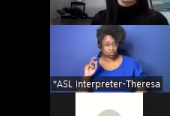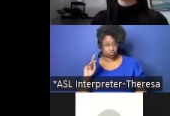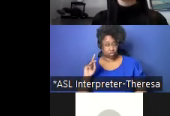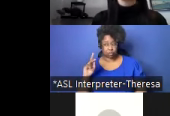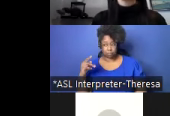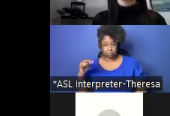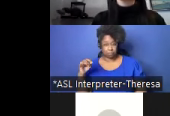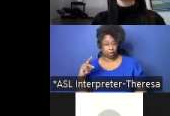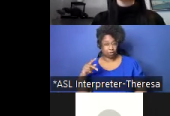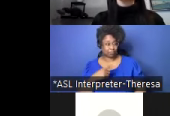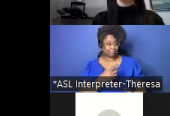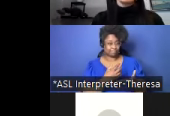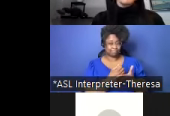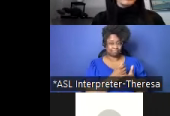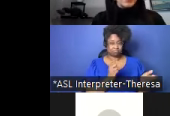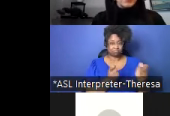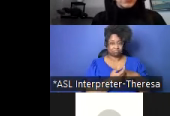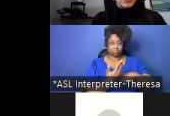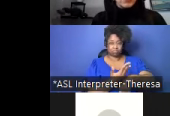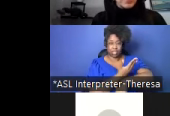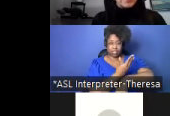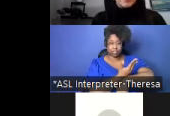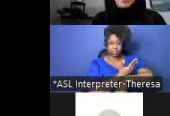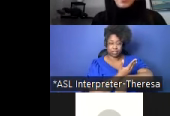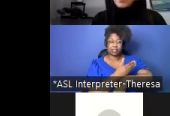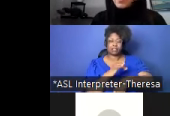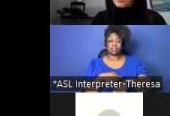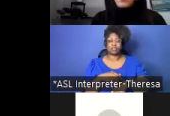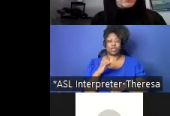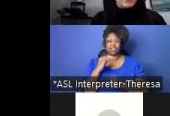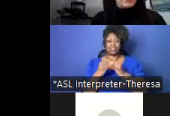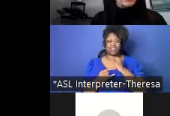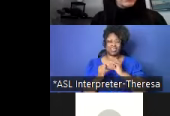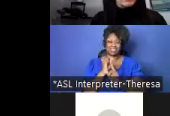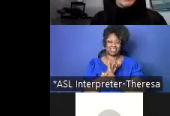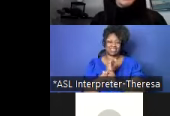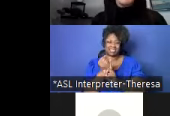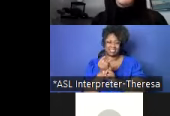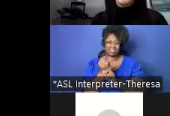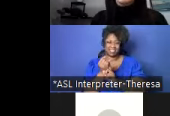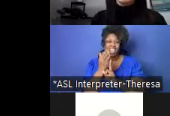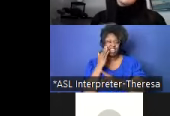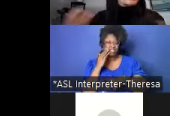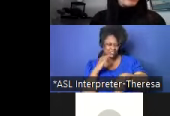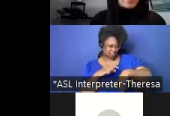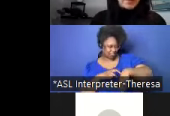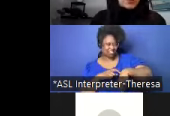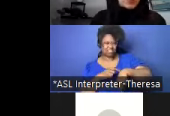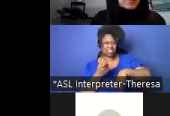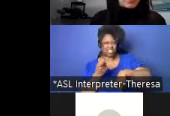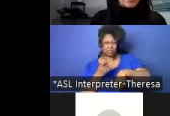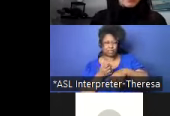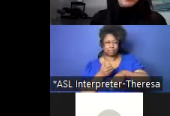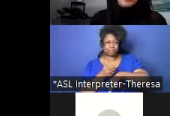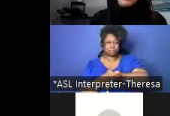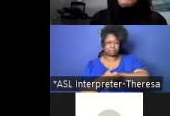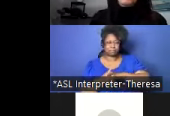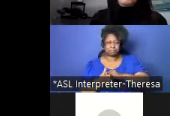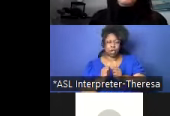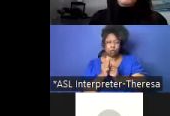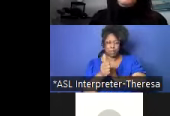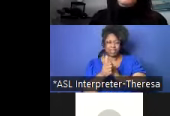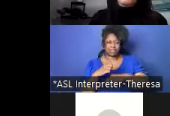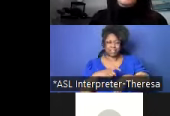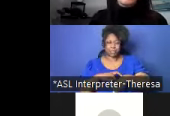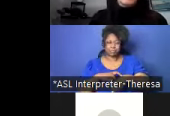our last scenario, you know, and I know we're a little bit over time, but any feedback that you have on this, and